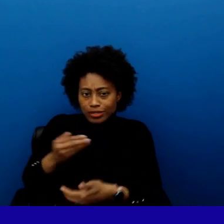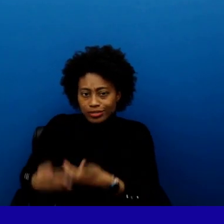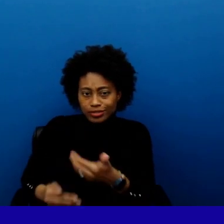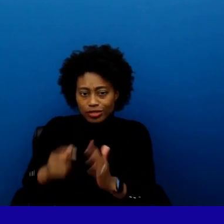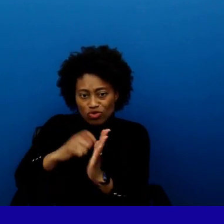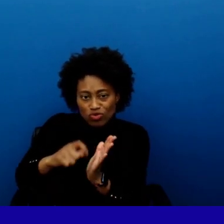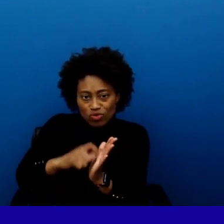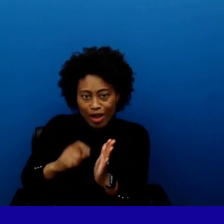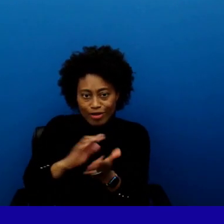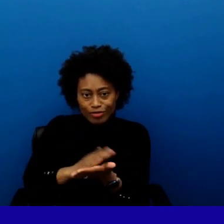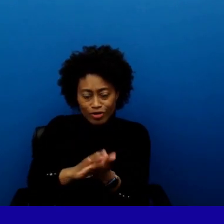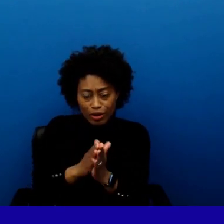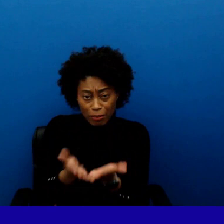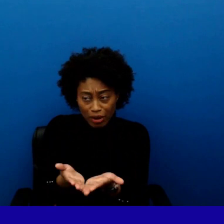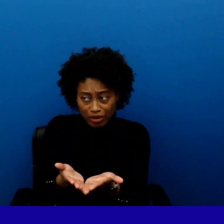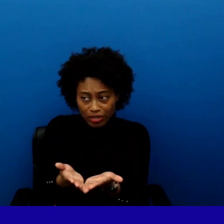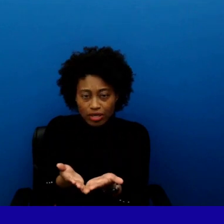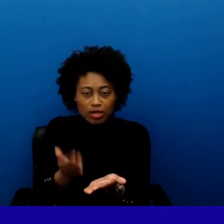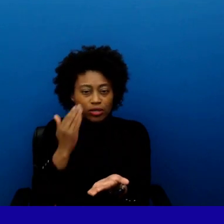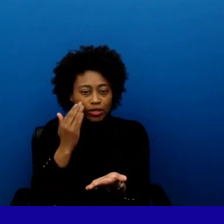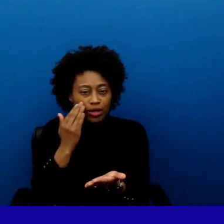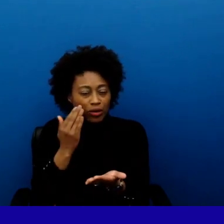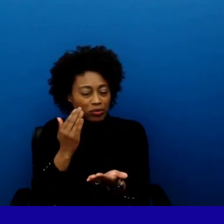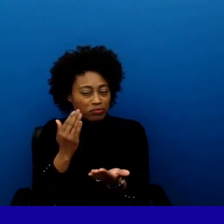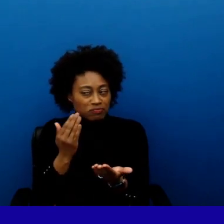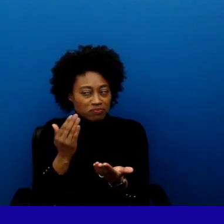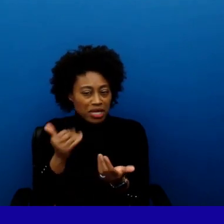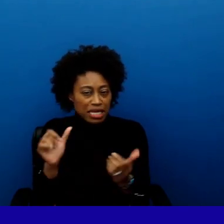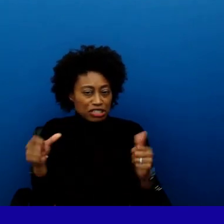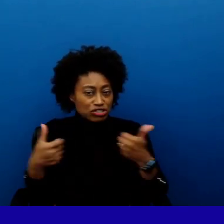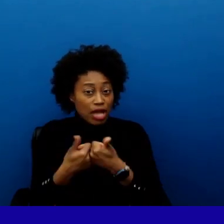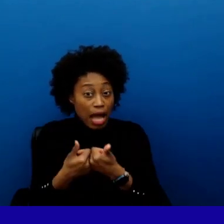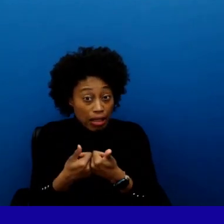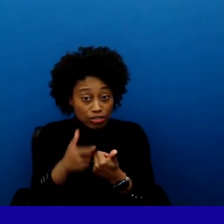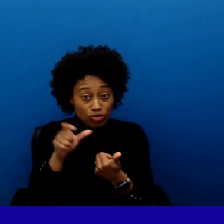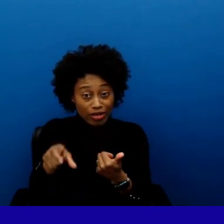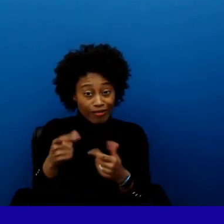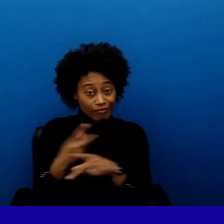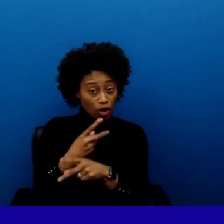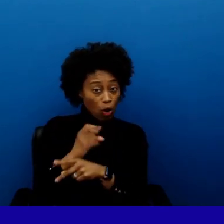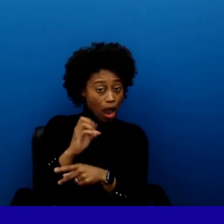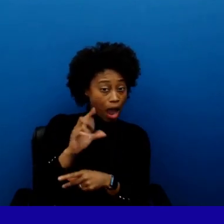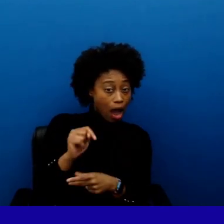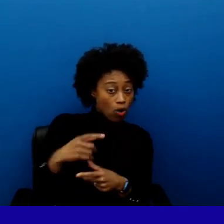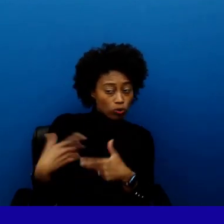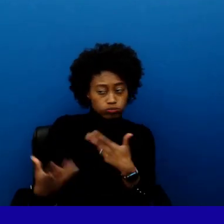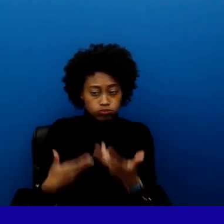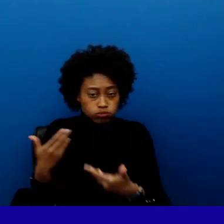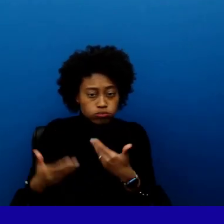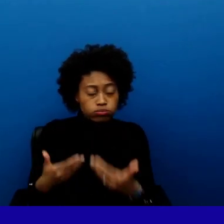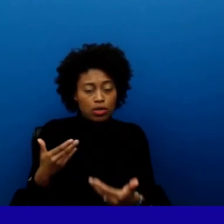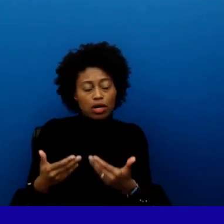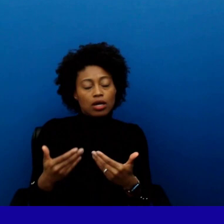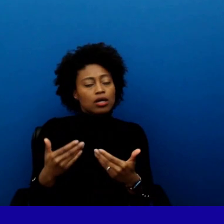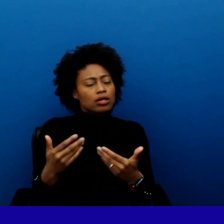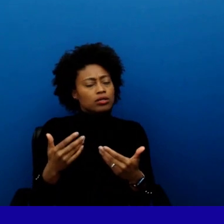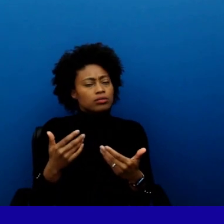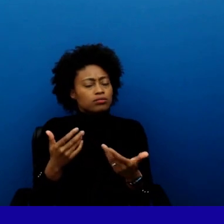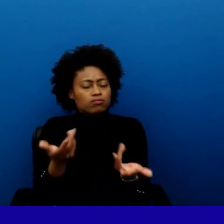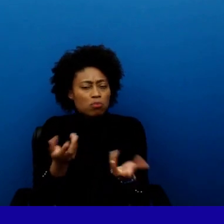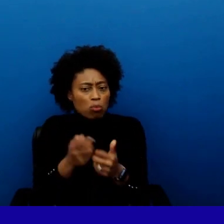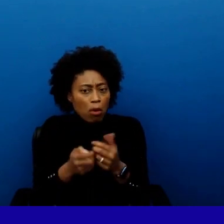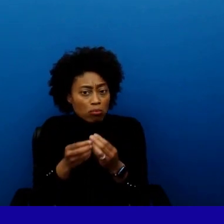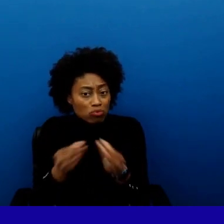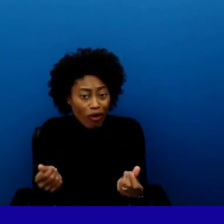did you have any big, major hurdles that you had to overcome or problems that you needed to